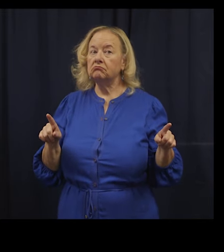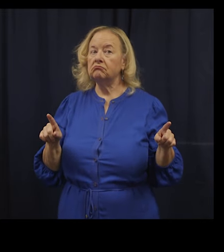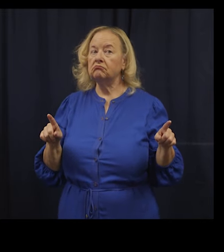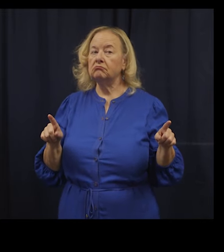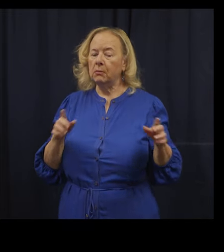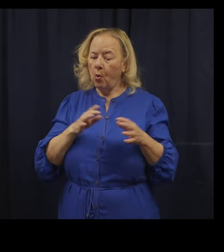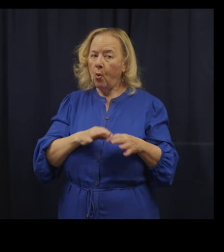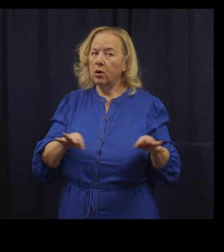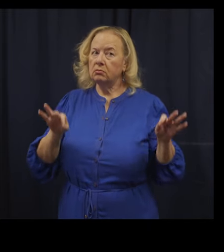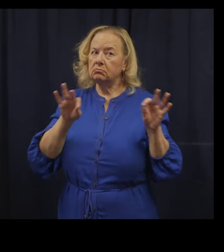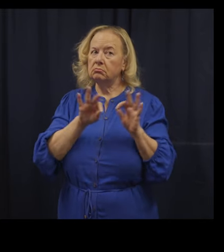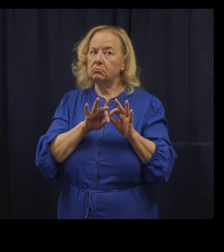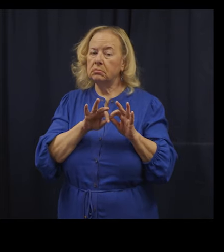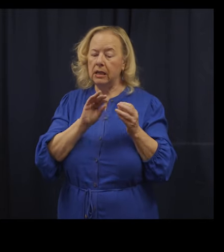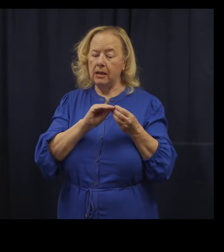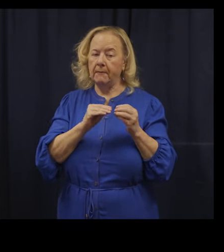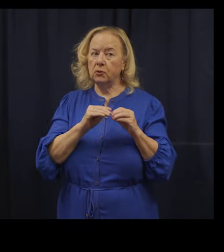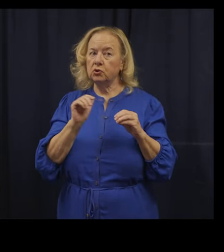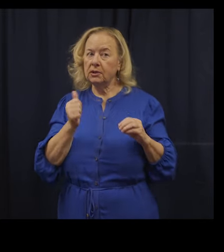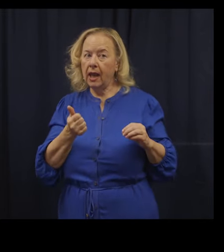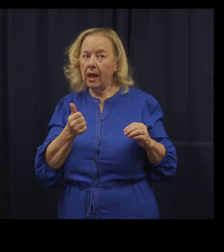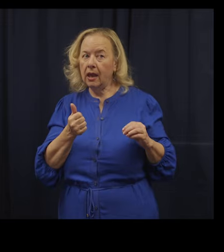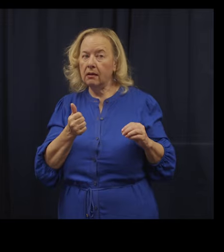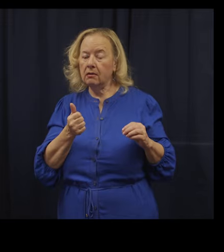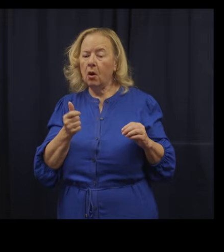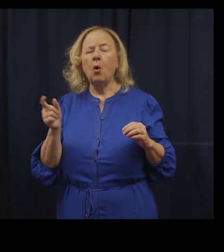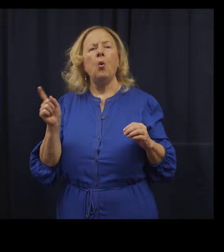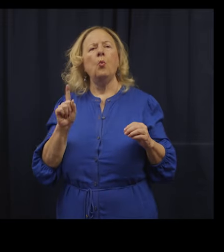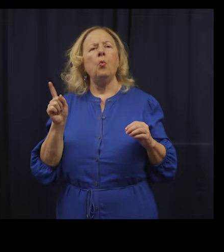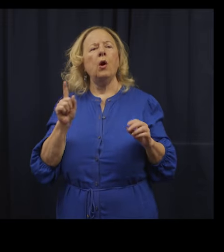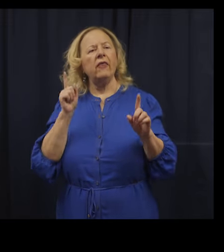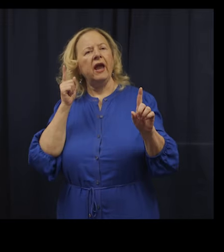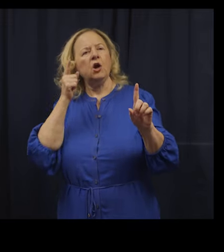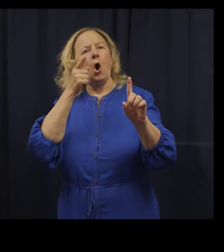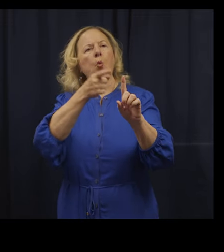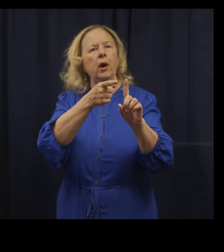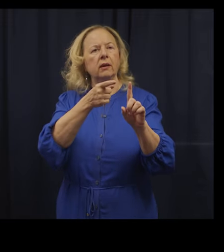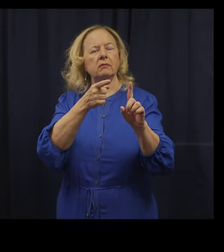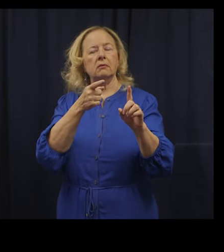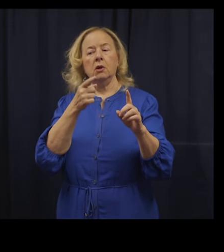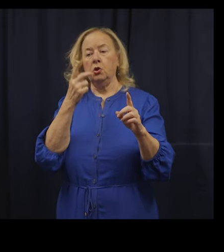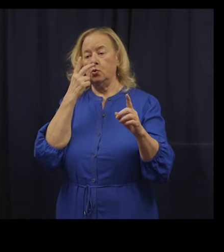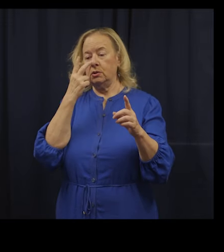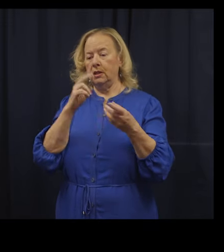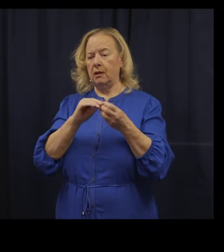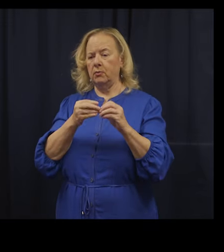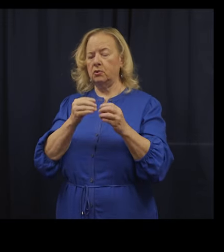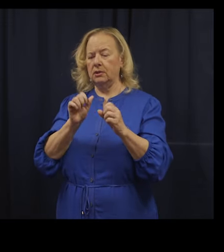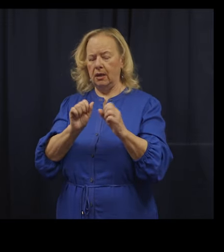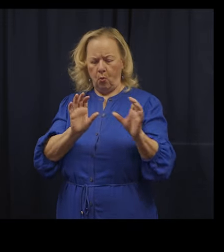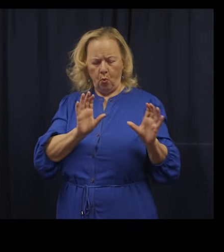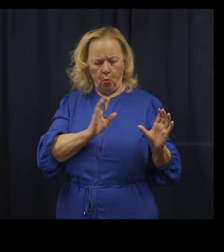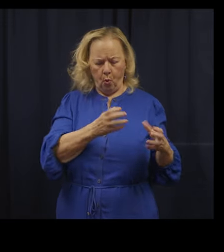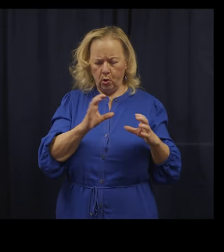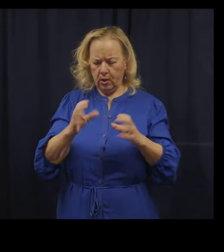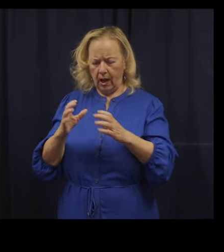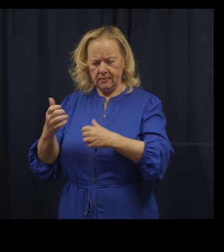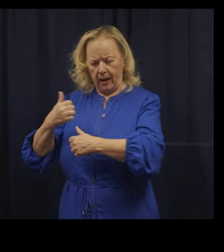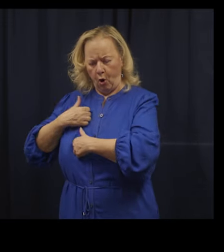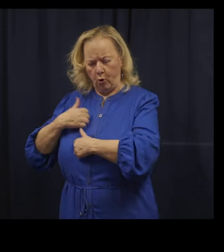is important because in Numbers 10, where are they headed? God, if you read Numbers 10, they get organized by their